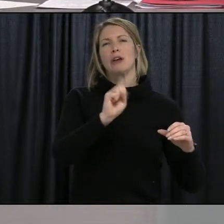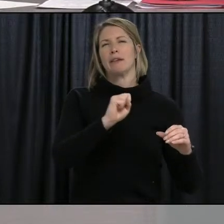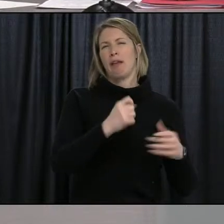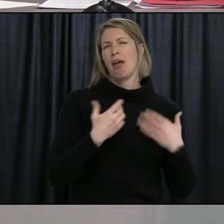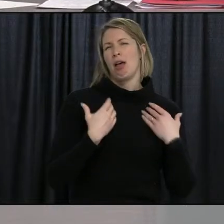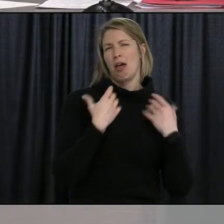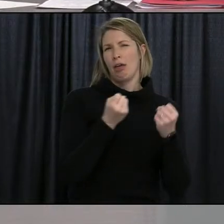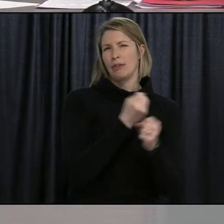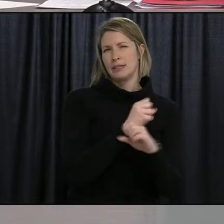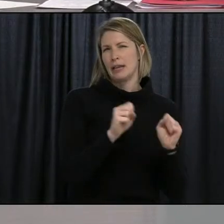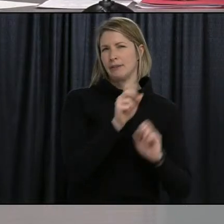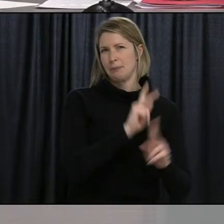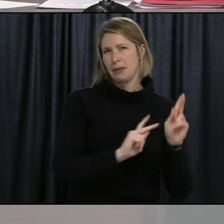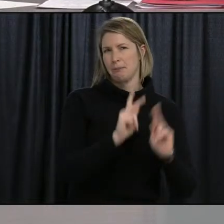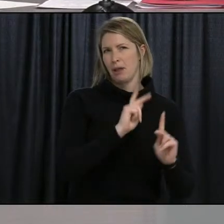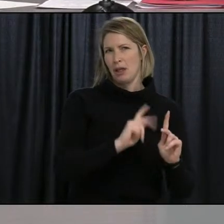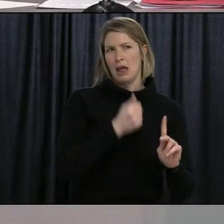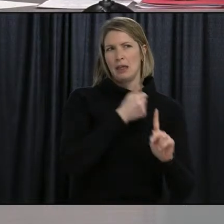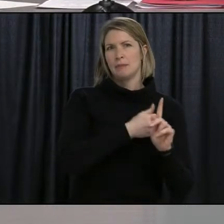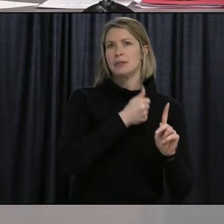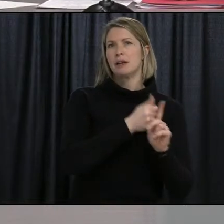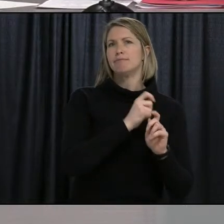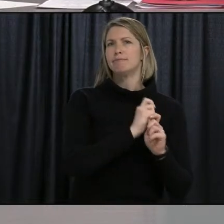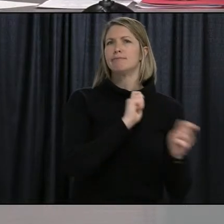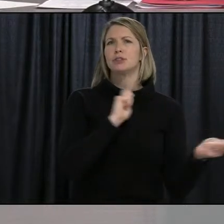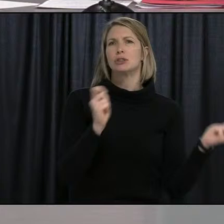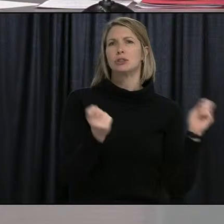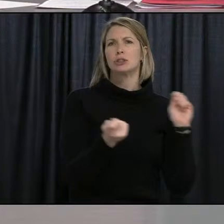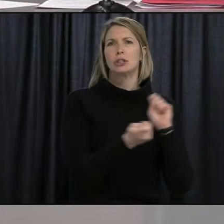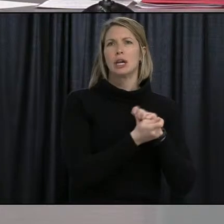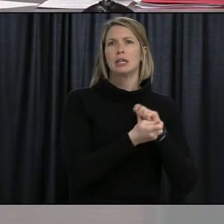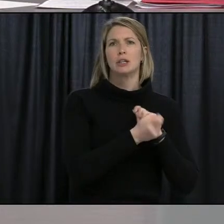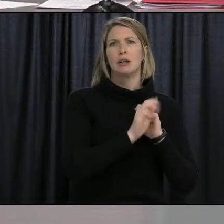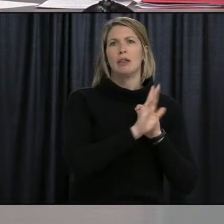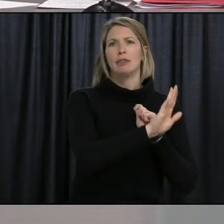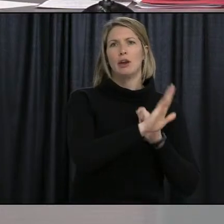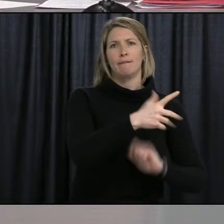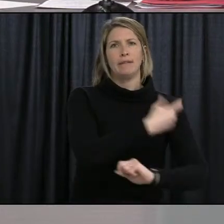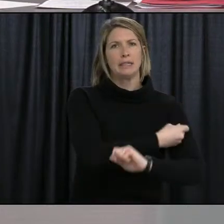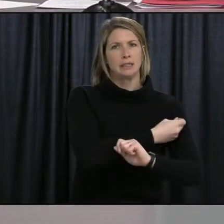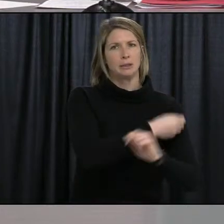get docked pay. Has that been done here, or are there plans to do it here?